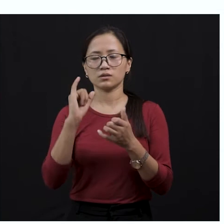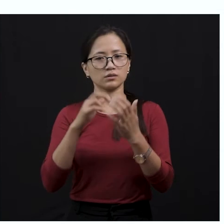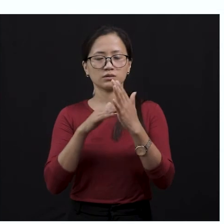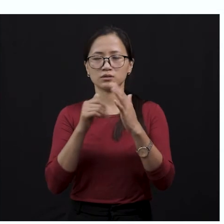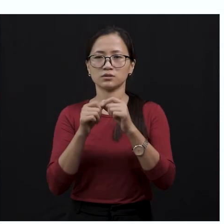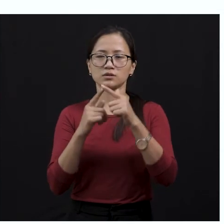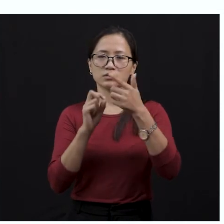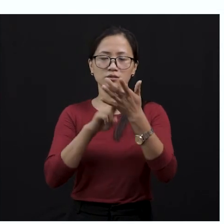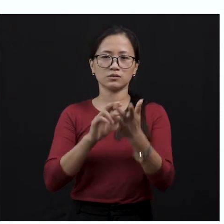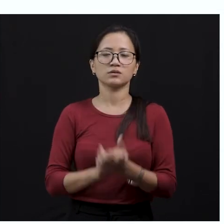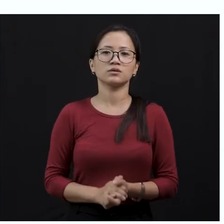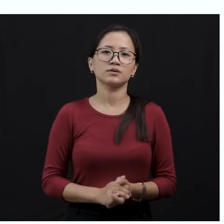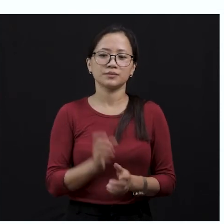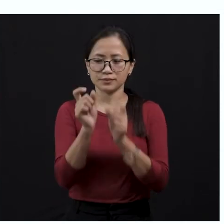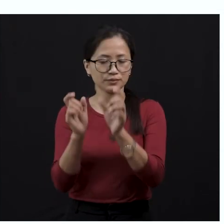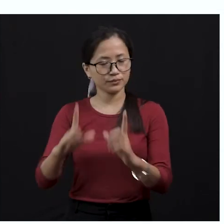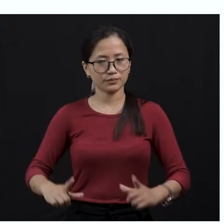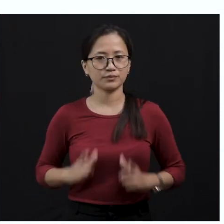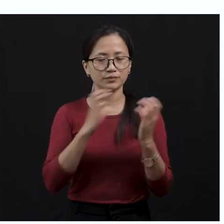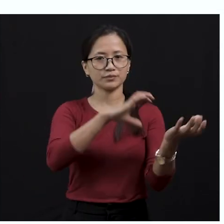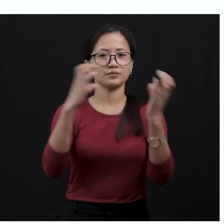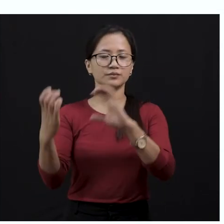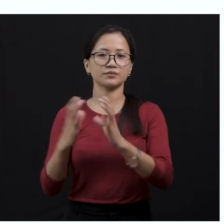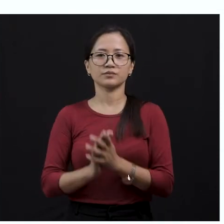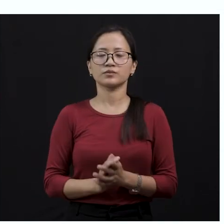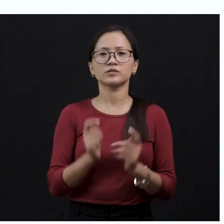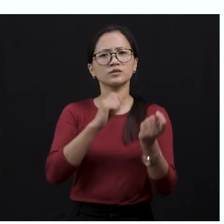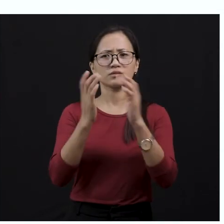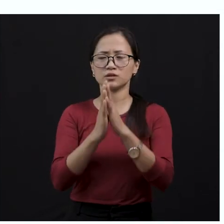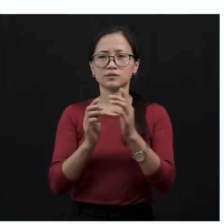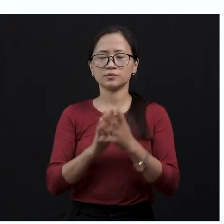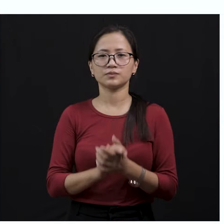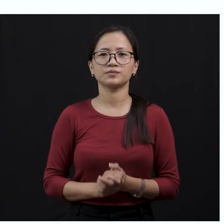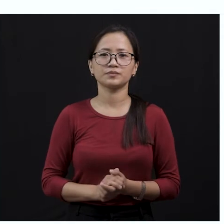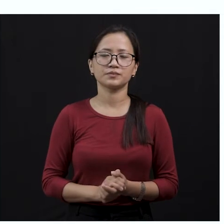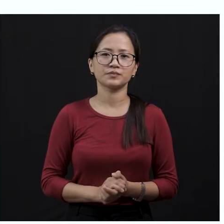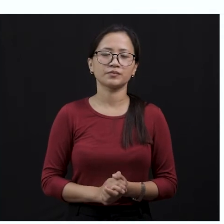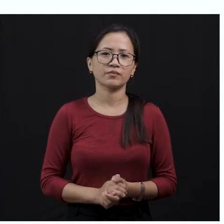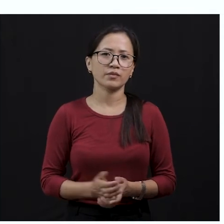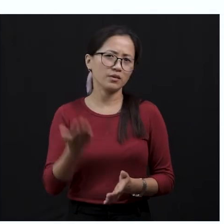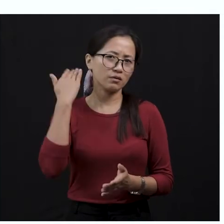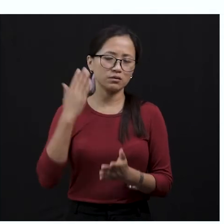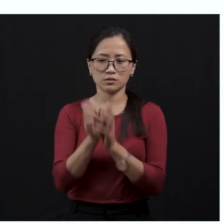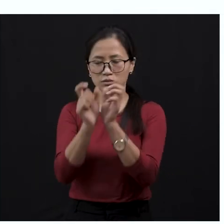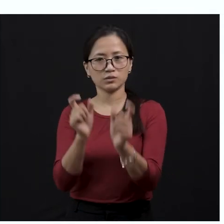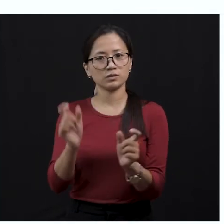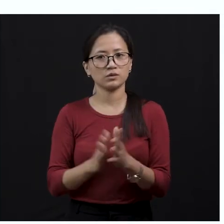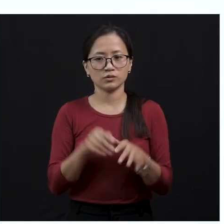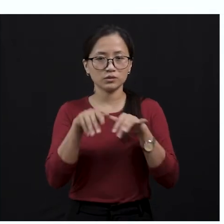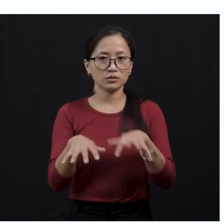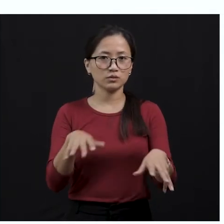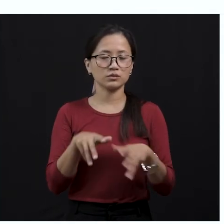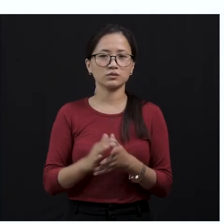where people's life has changed even in the terms of farming. So earlier people, they depend on the